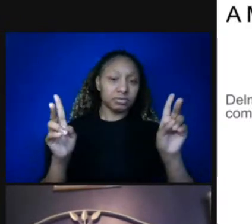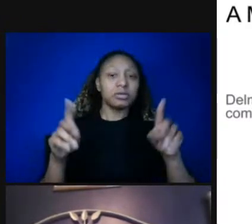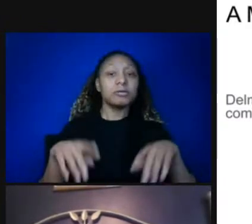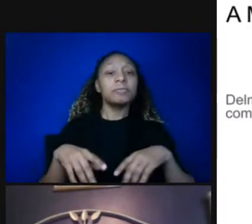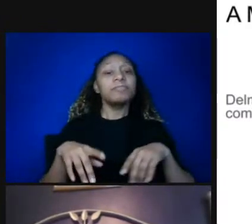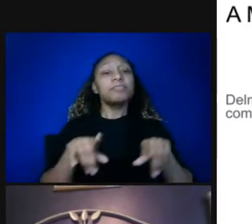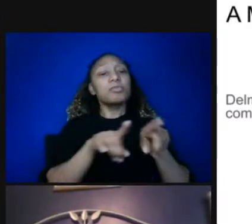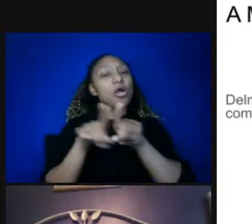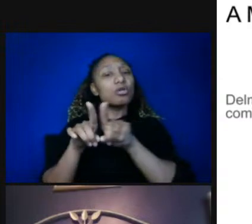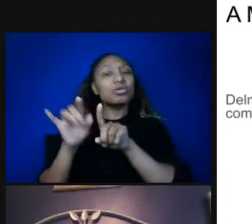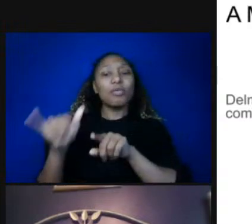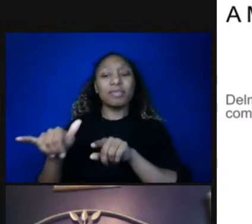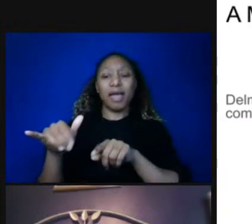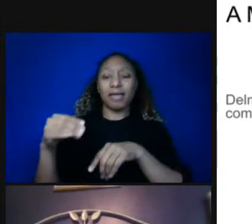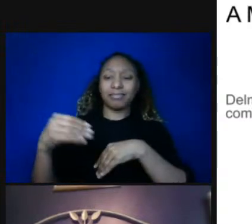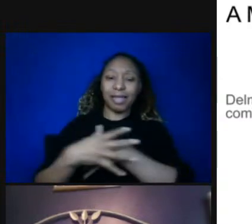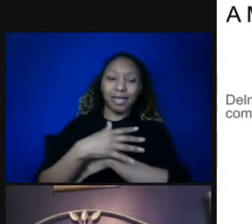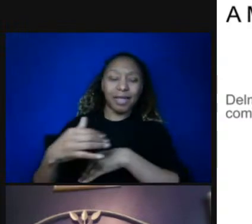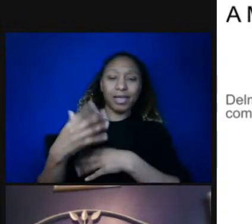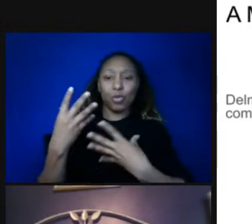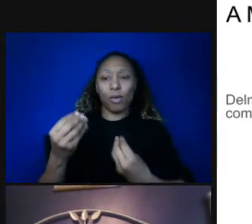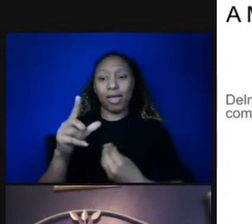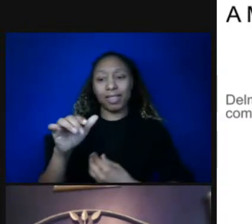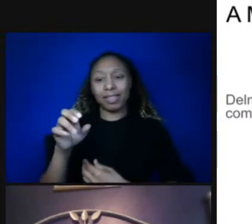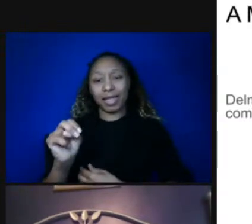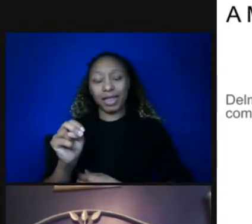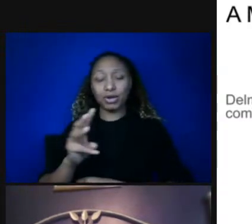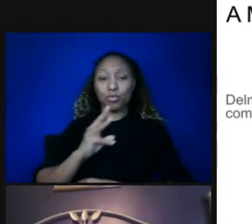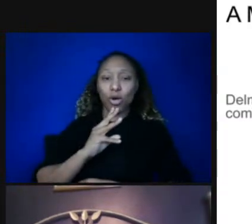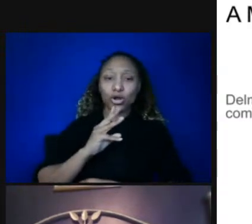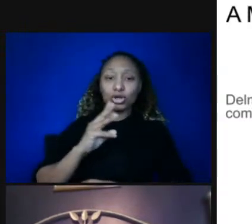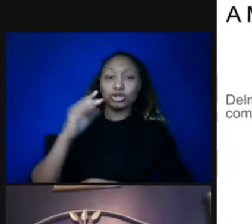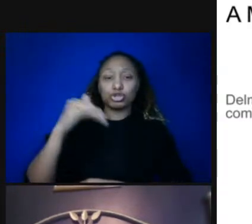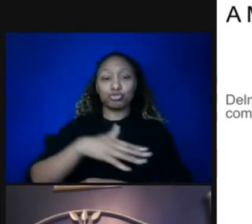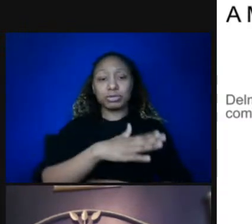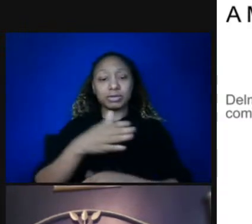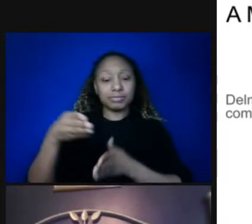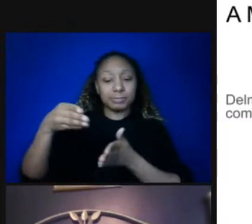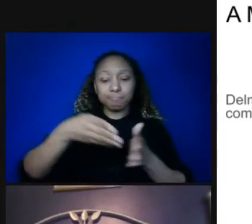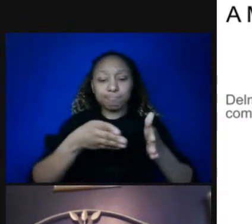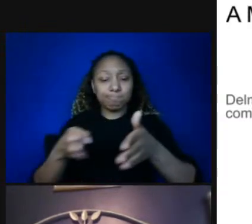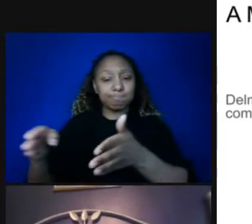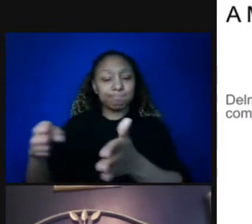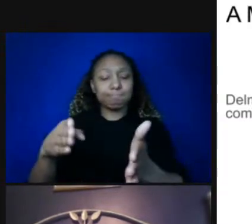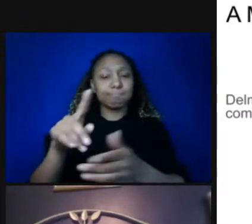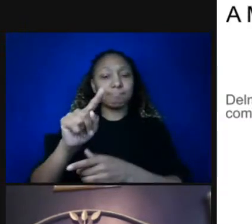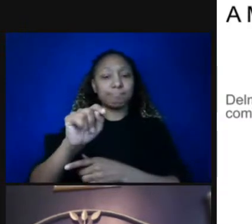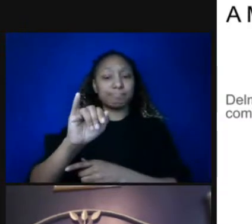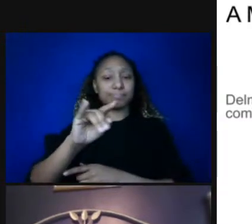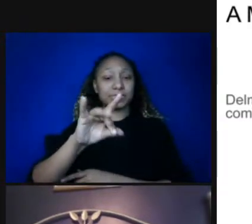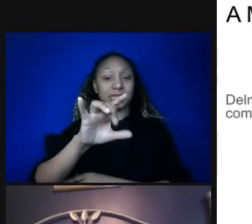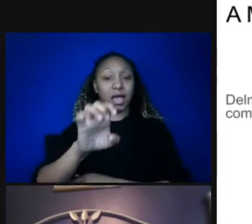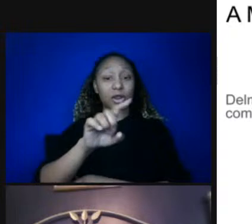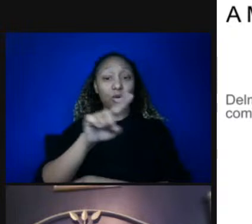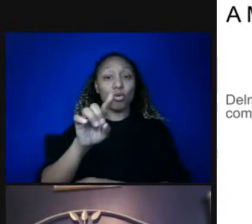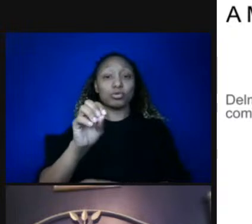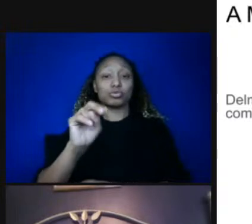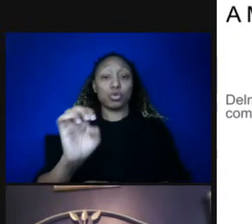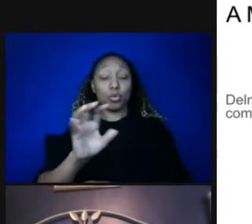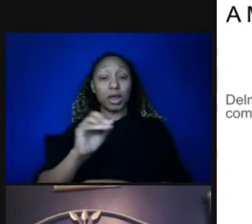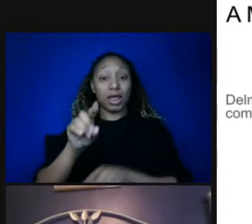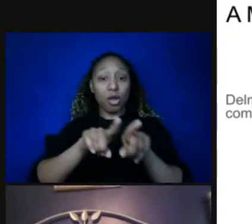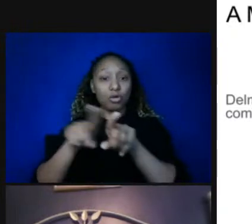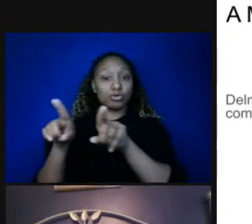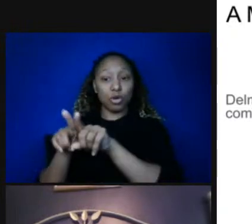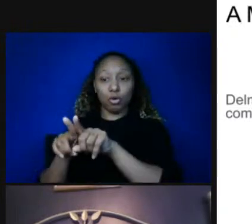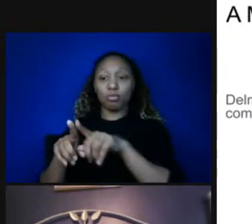immense marshlands, wetlands, waterways, rivers, streams, tidal zones, and is sea